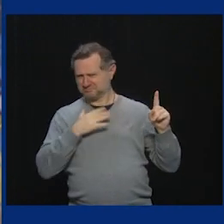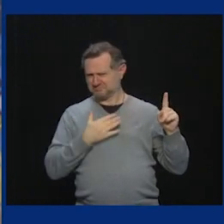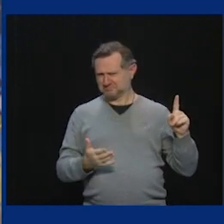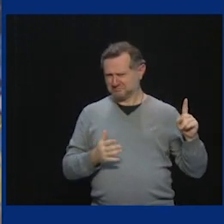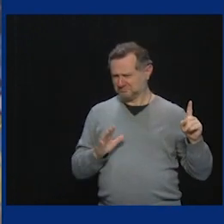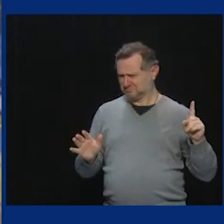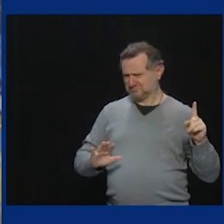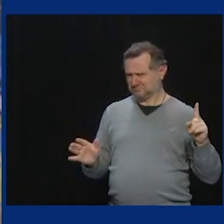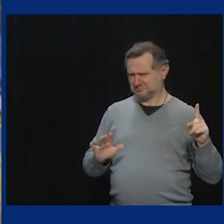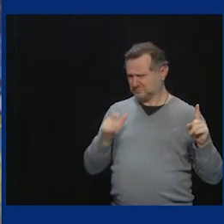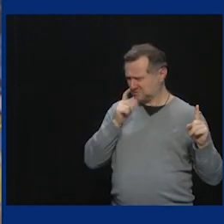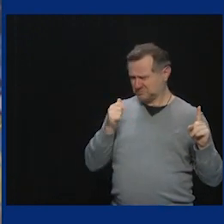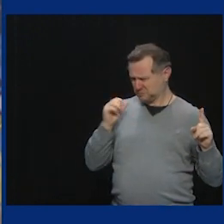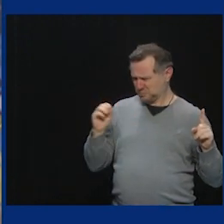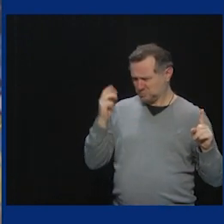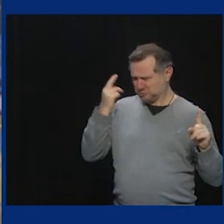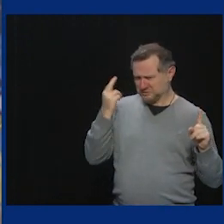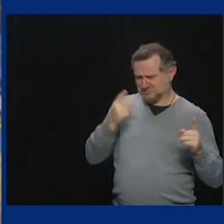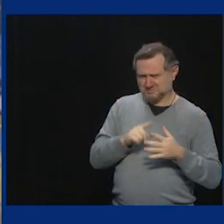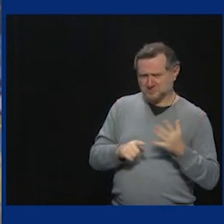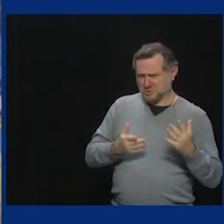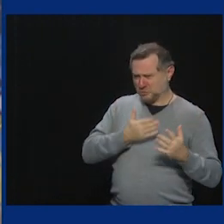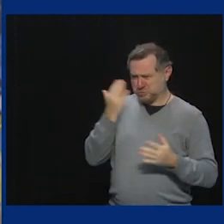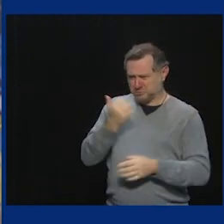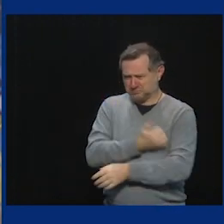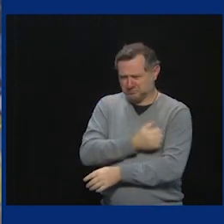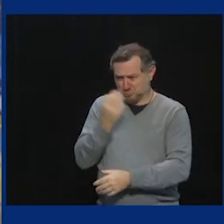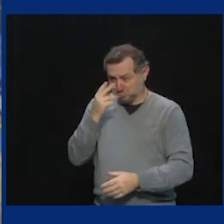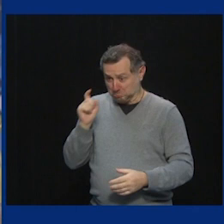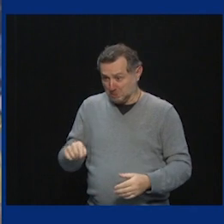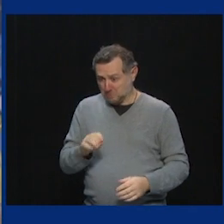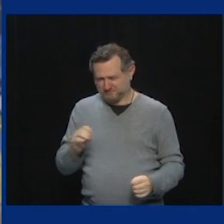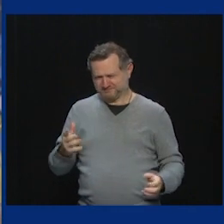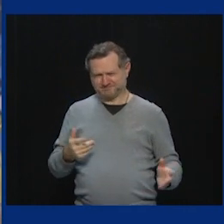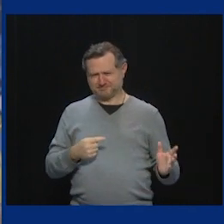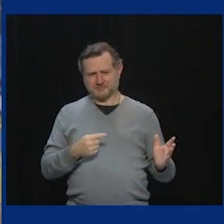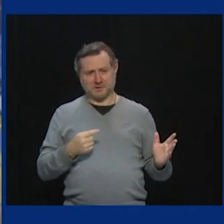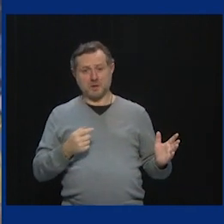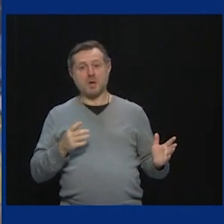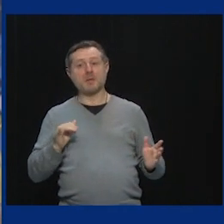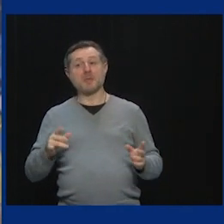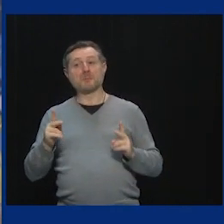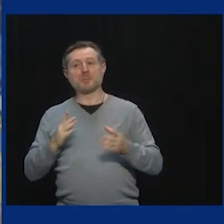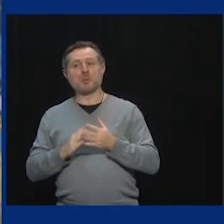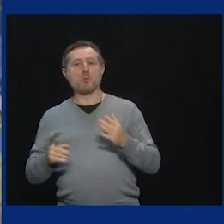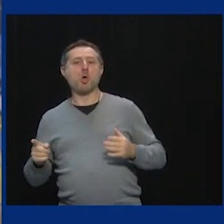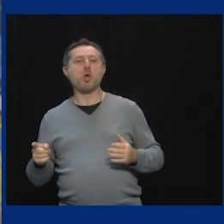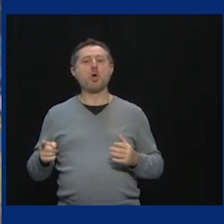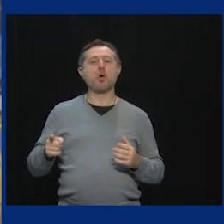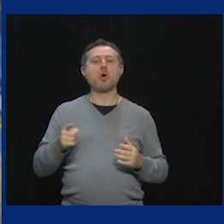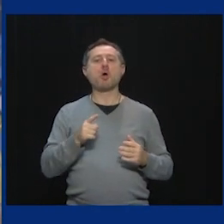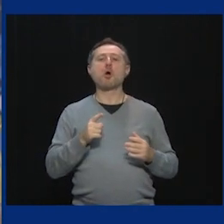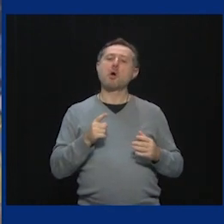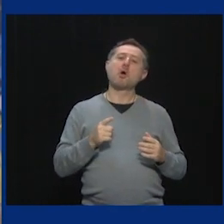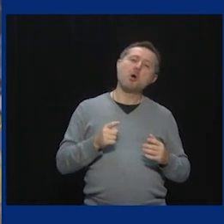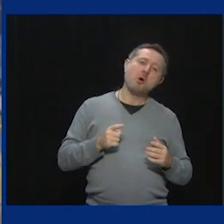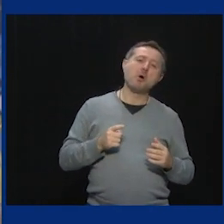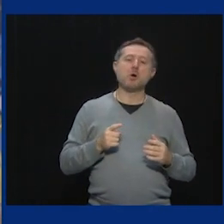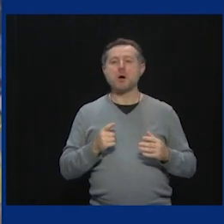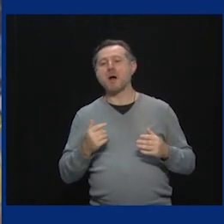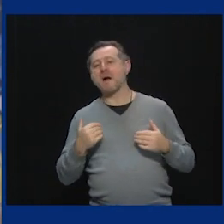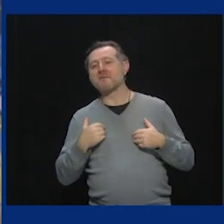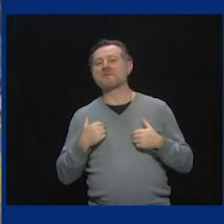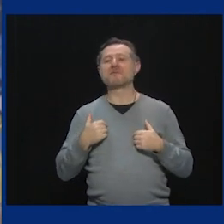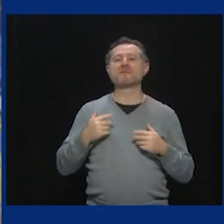and we're getting ready for a possibility of more people who've been granted this leeway from their employers. It's not something that we